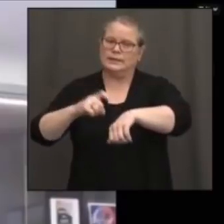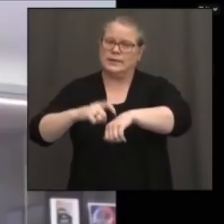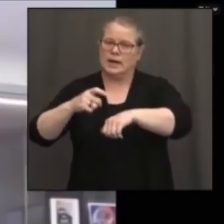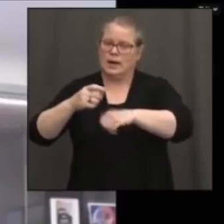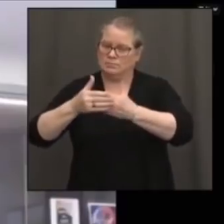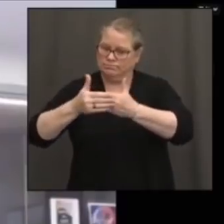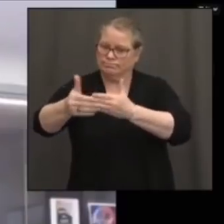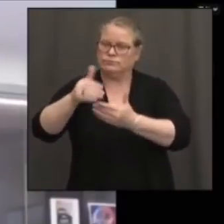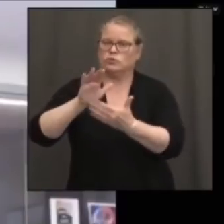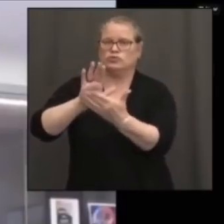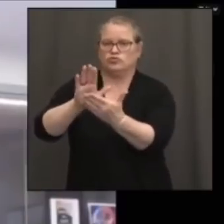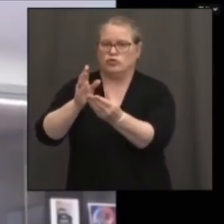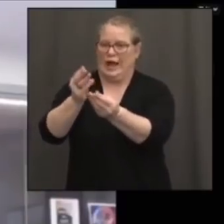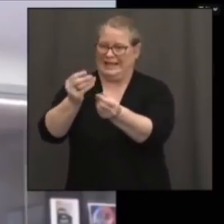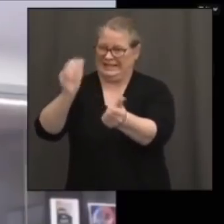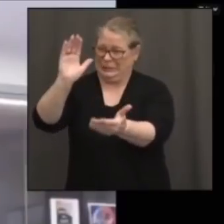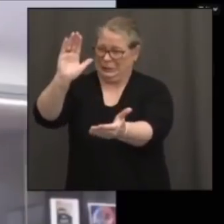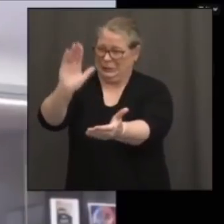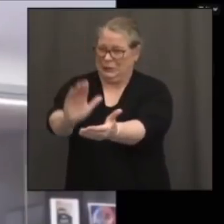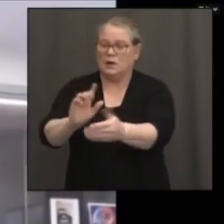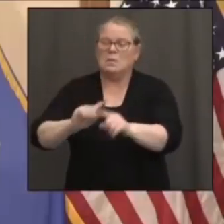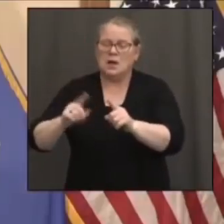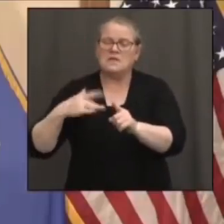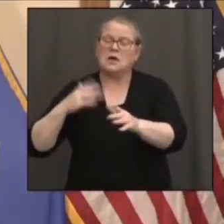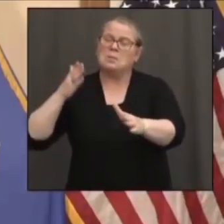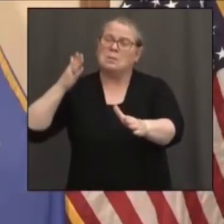possible. Thank you all.